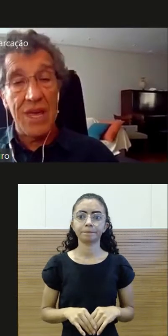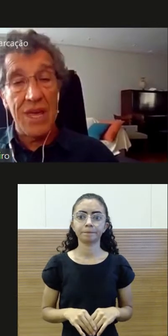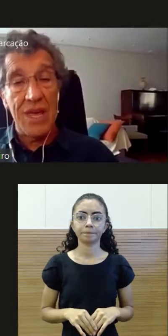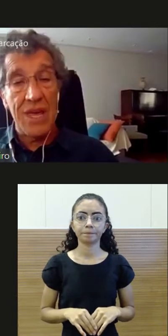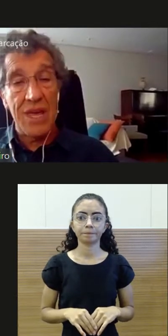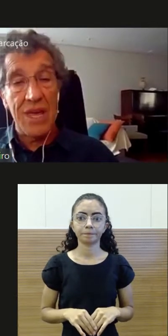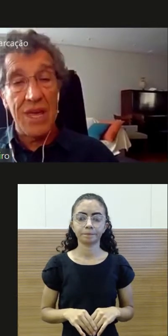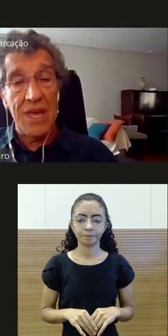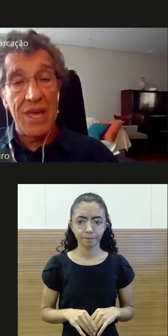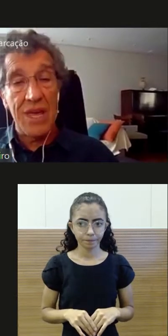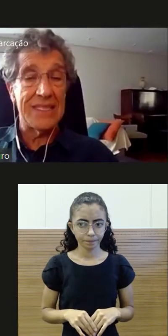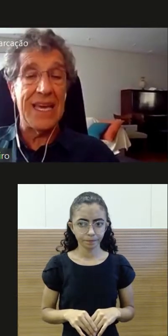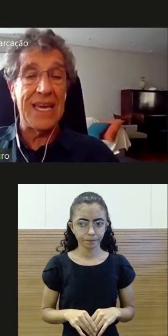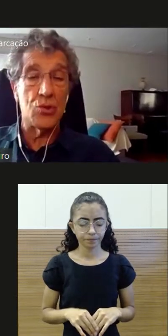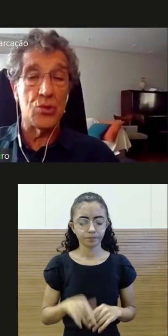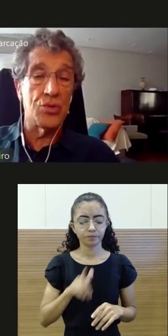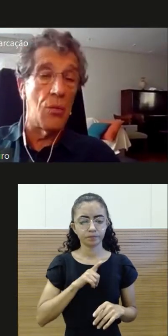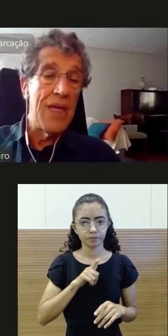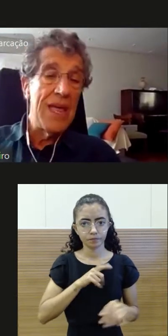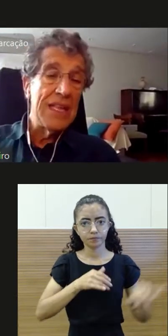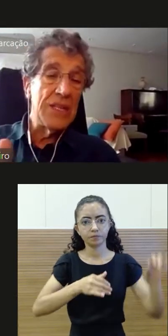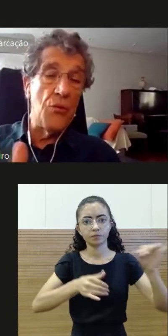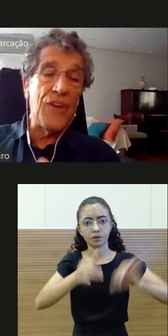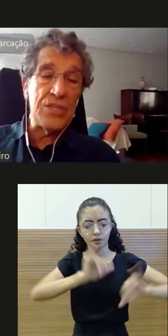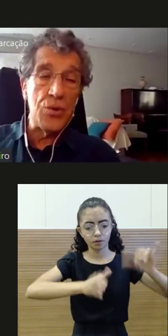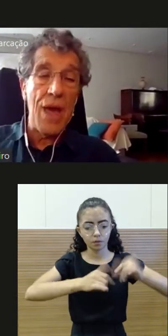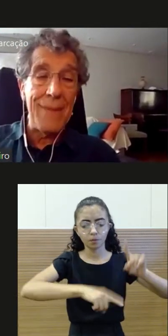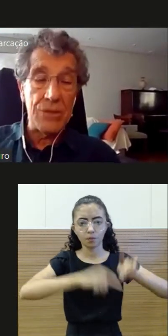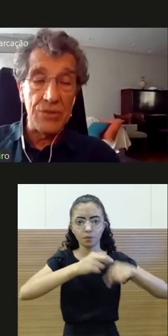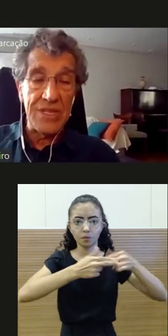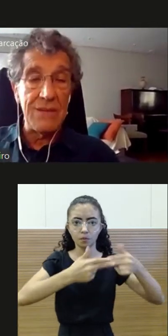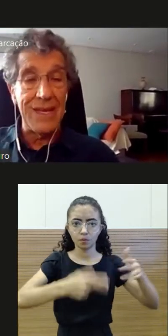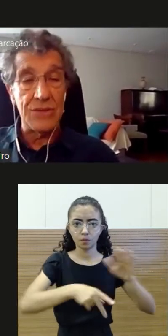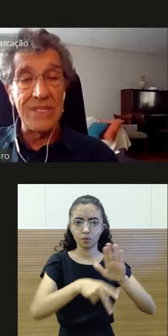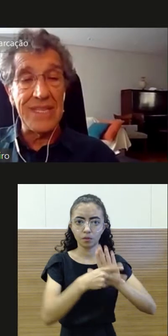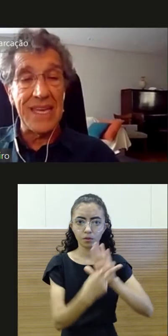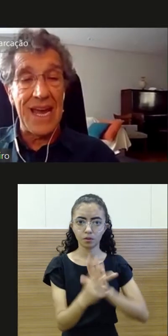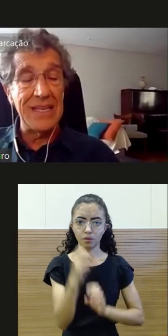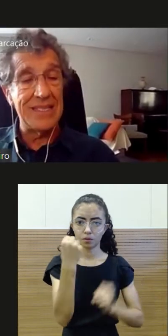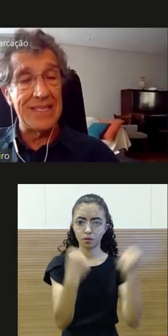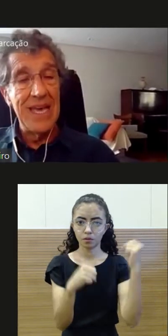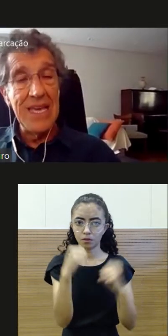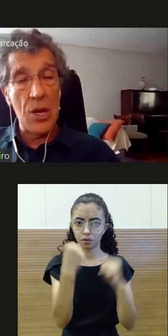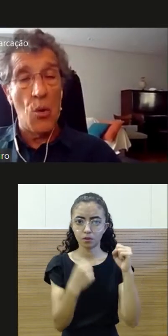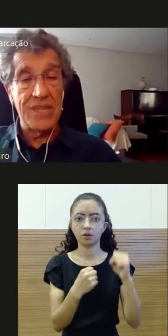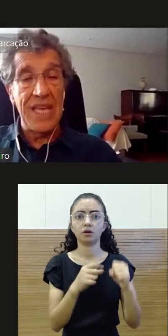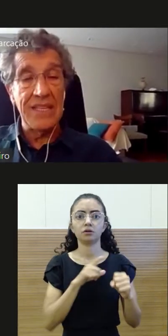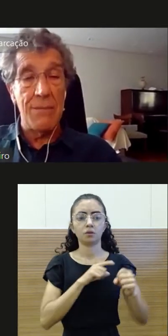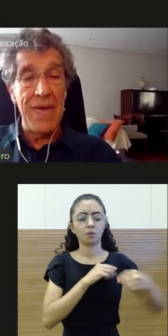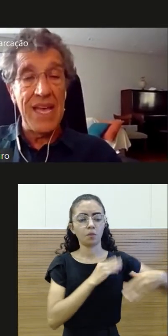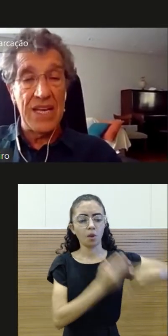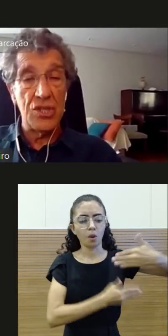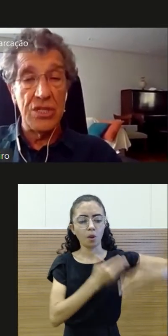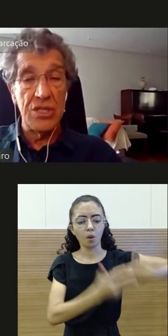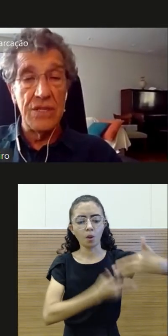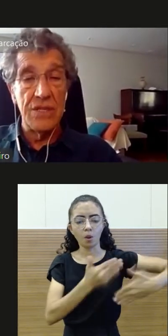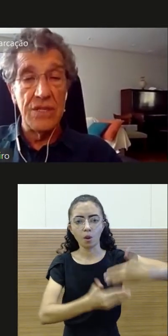the original chemically or chemically modified food substances that result in the fractioning of whole